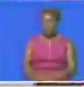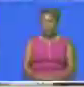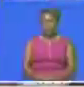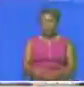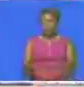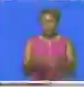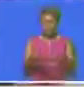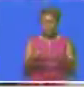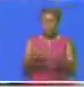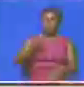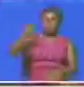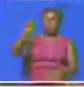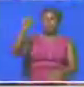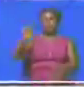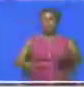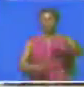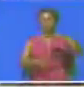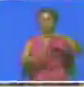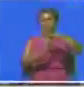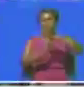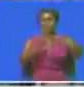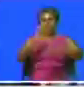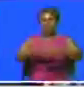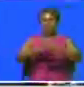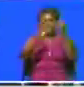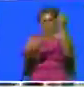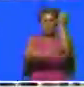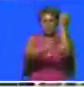Despite the fever pitch political cloud hovering over the country,